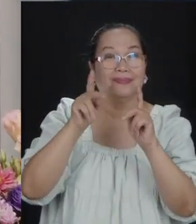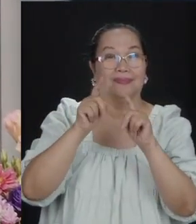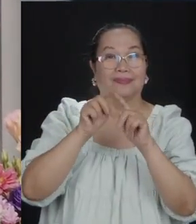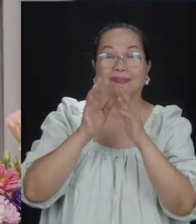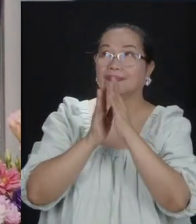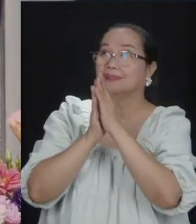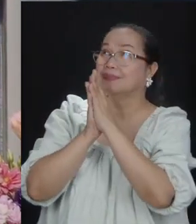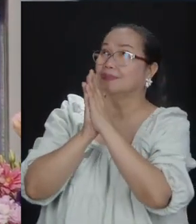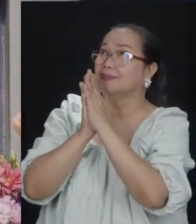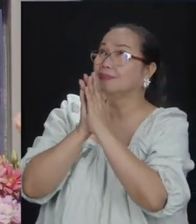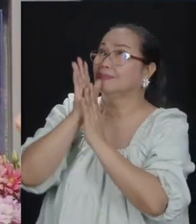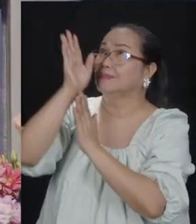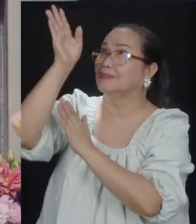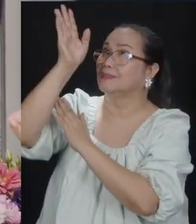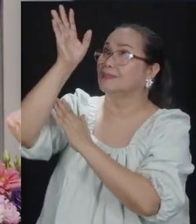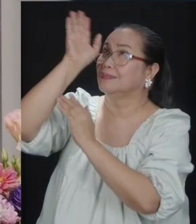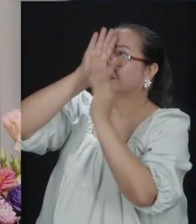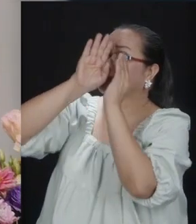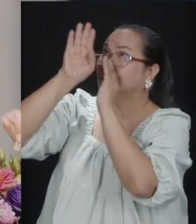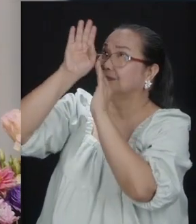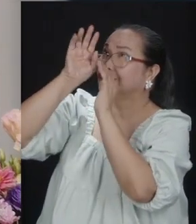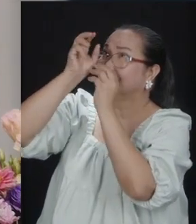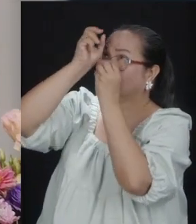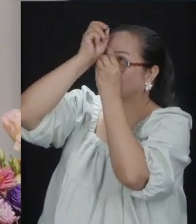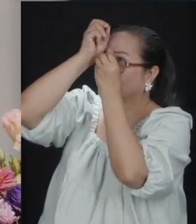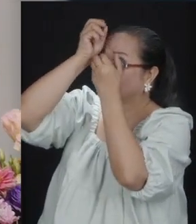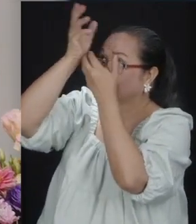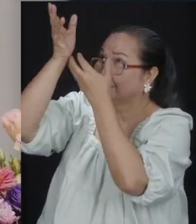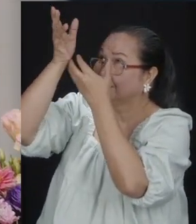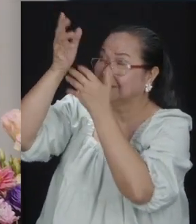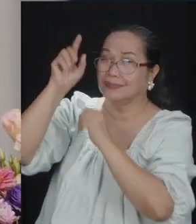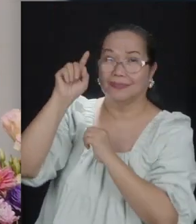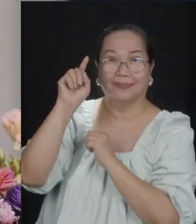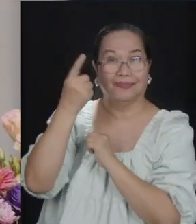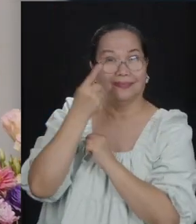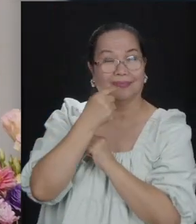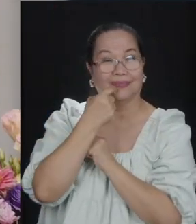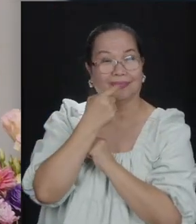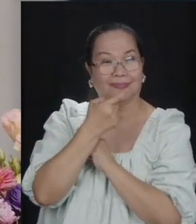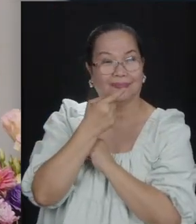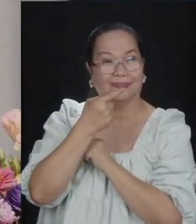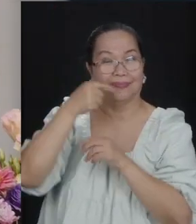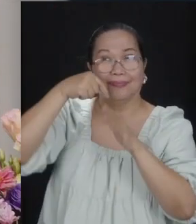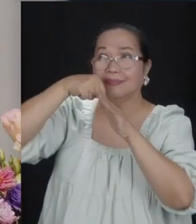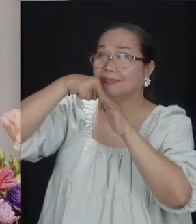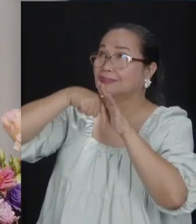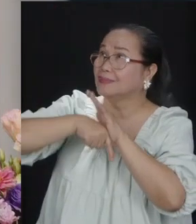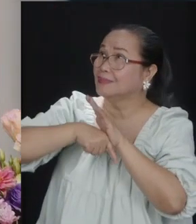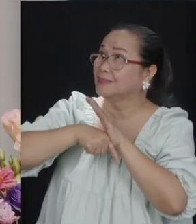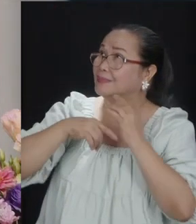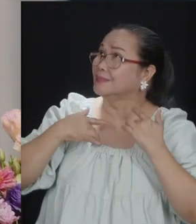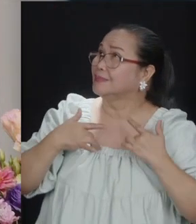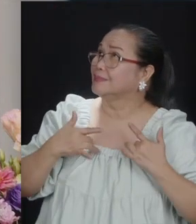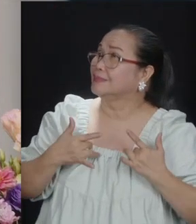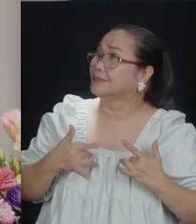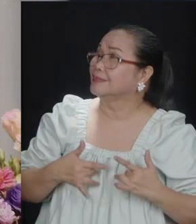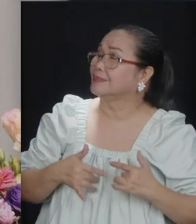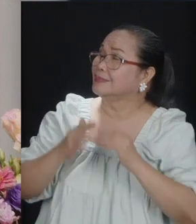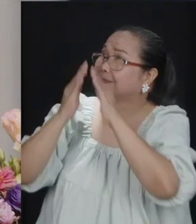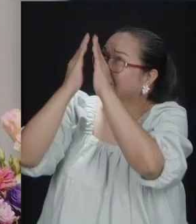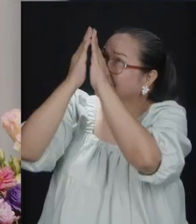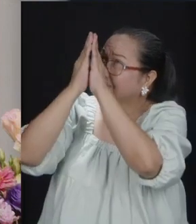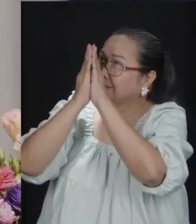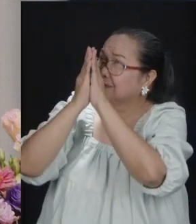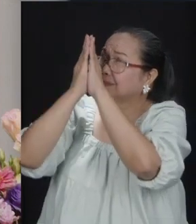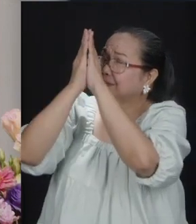directly to God for her troubles. Verse 10 says she was deeply distressed and prayed to the